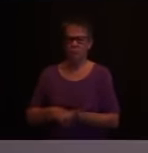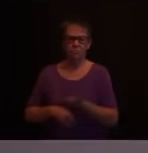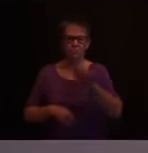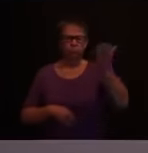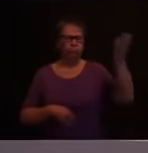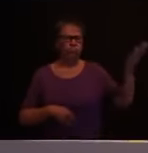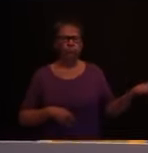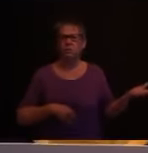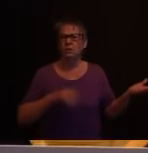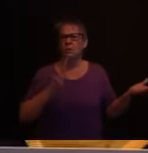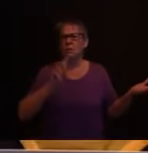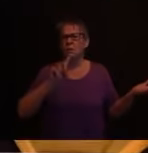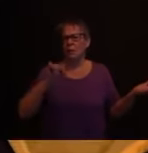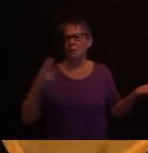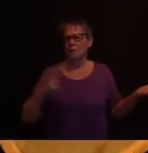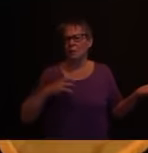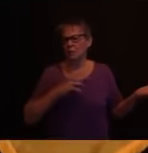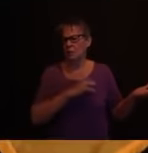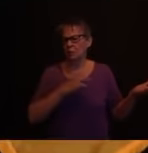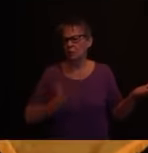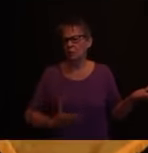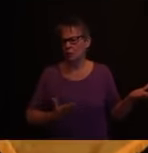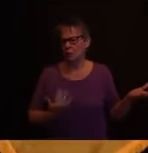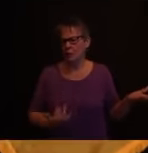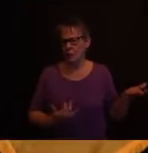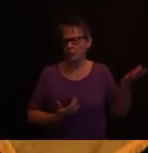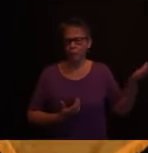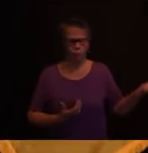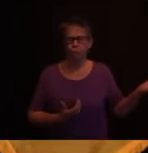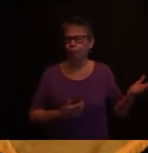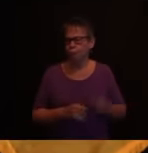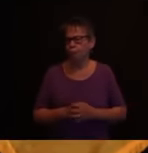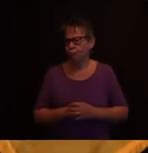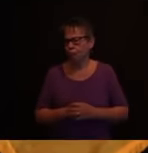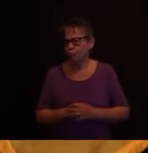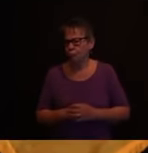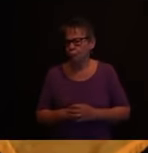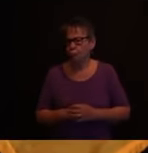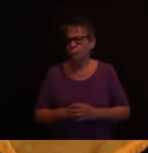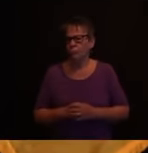Manat Consulting for conducting such a thorough and in-depth review.